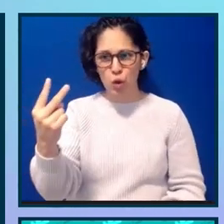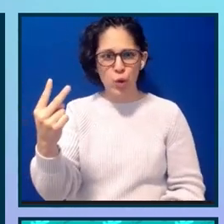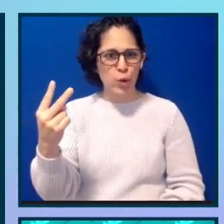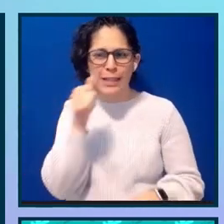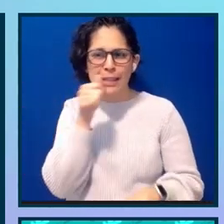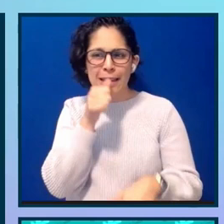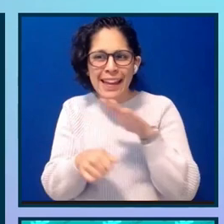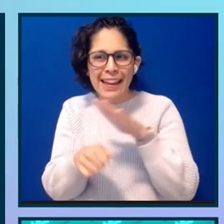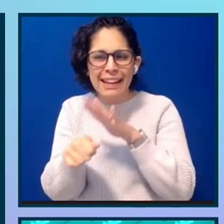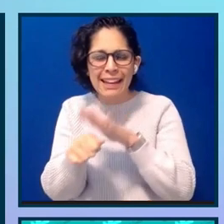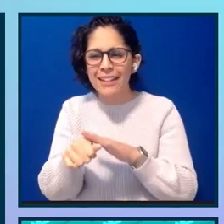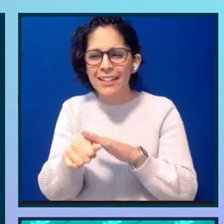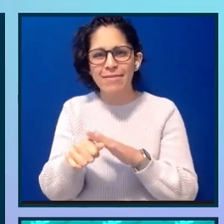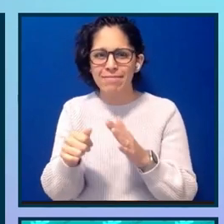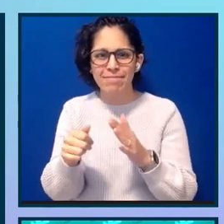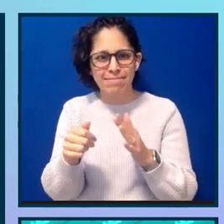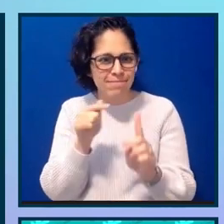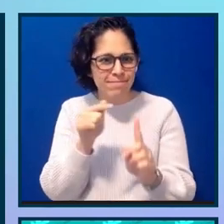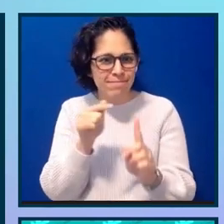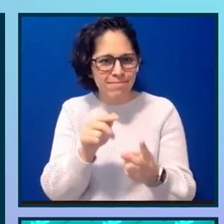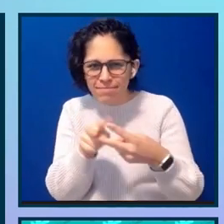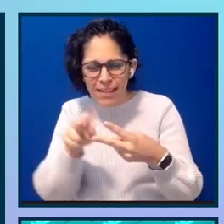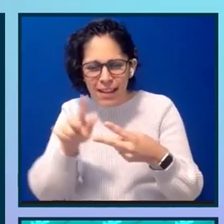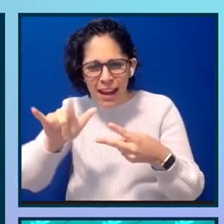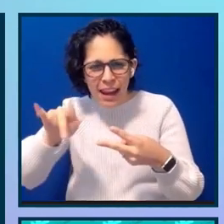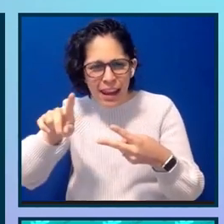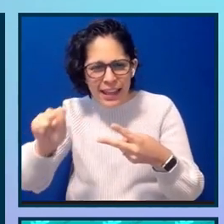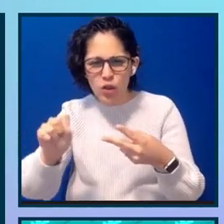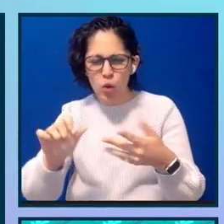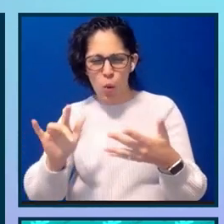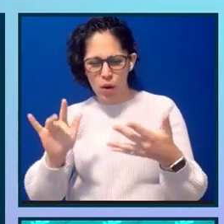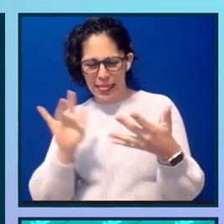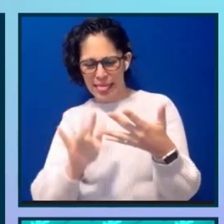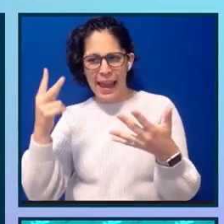see where is it even finding this link.